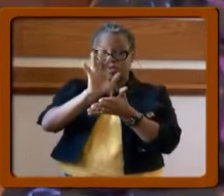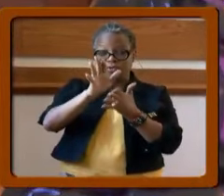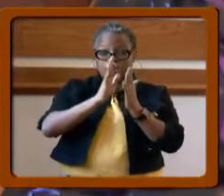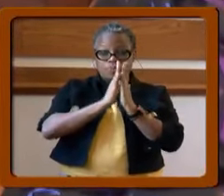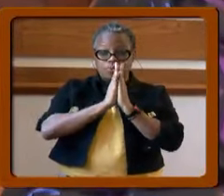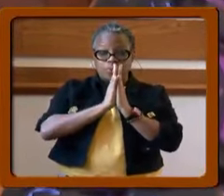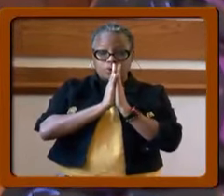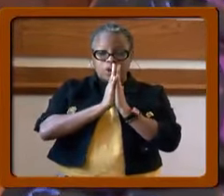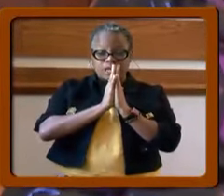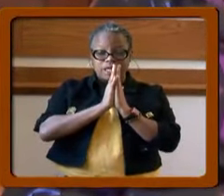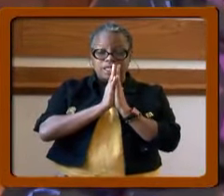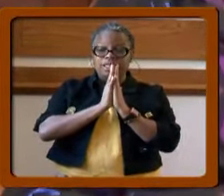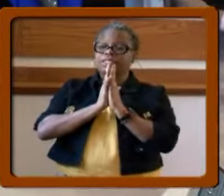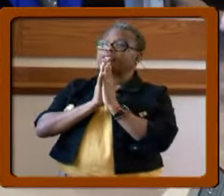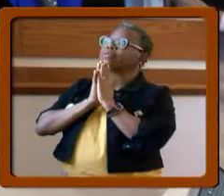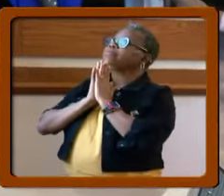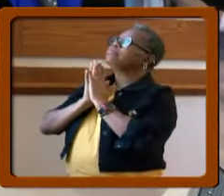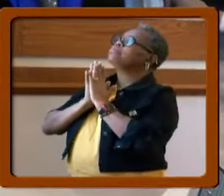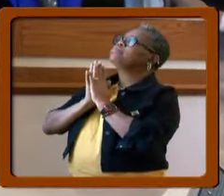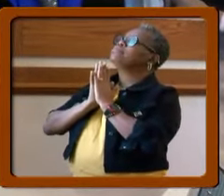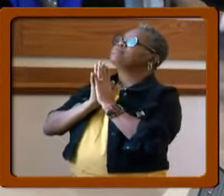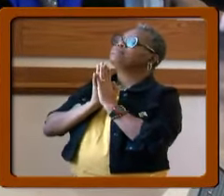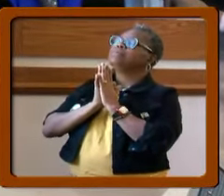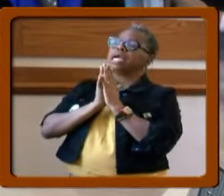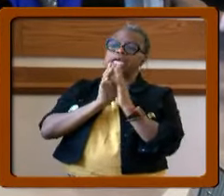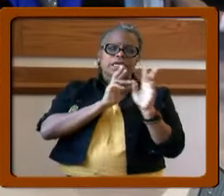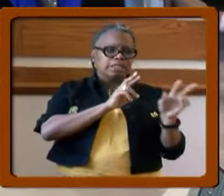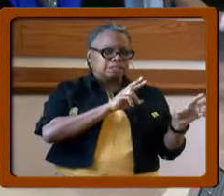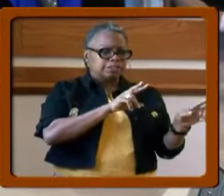of my tossings.